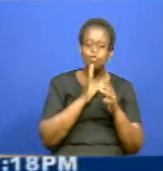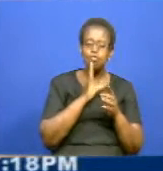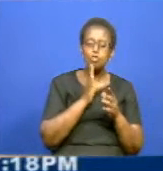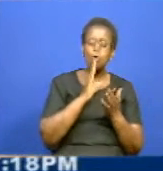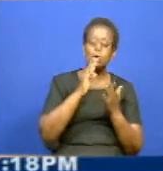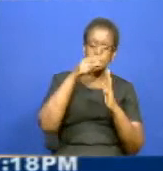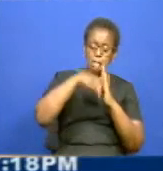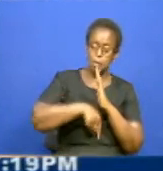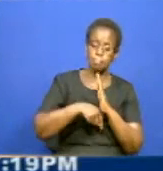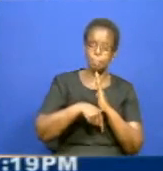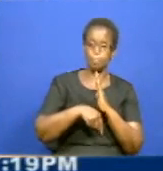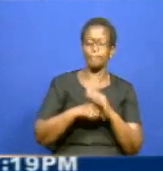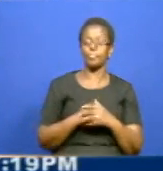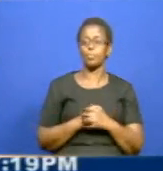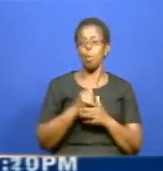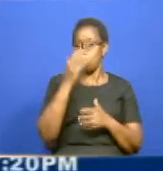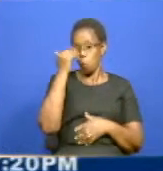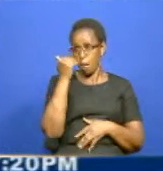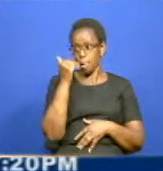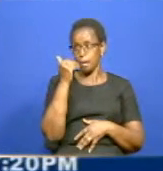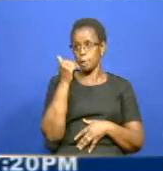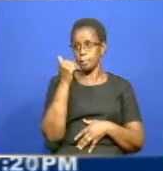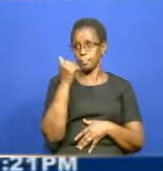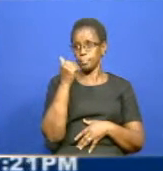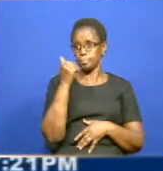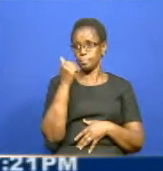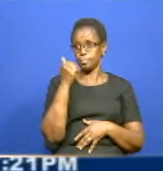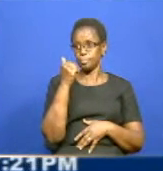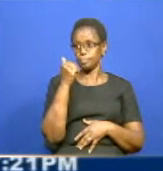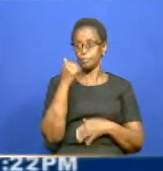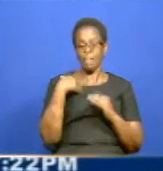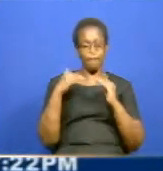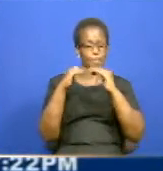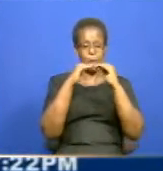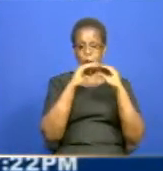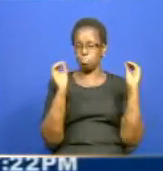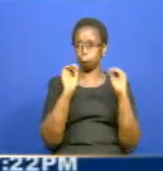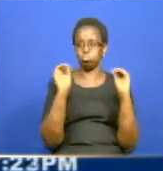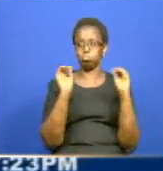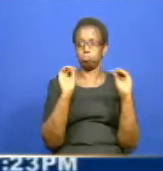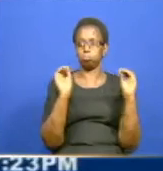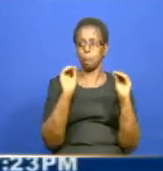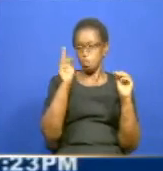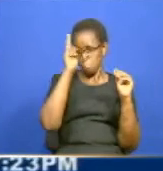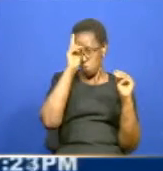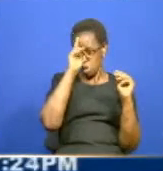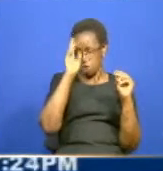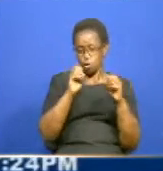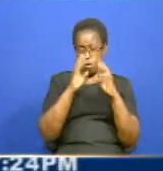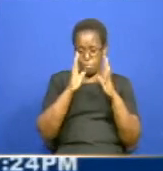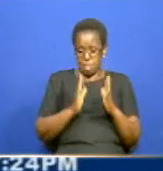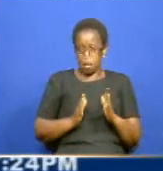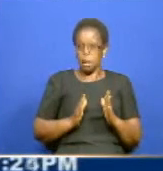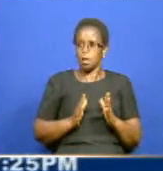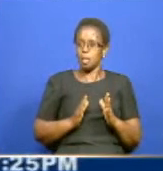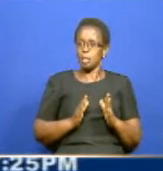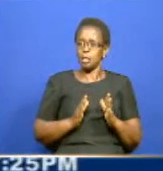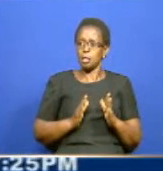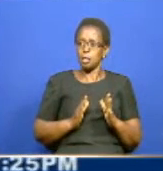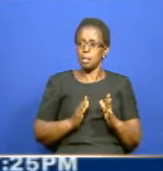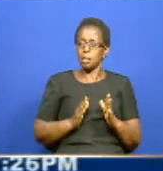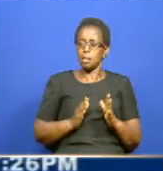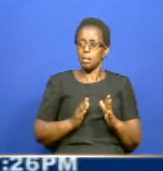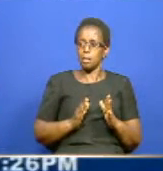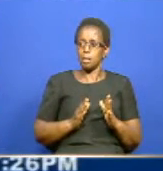Honorable Speaker, it is really unfair for police officers to be told that they